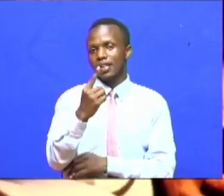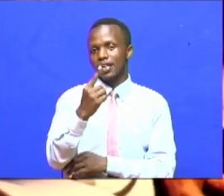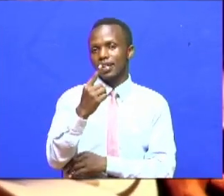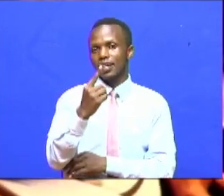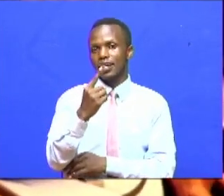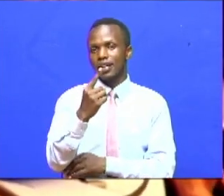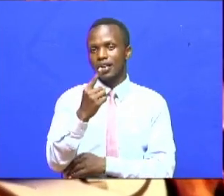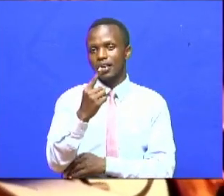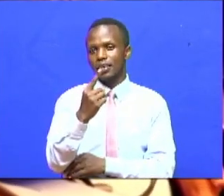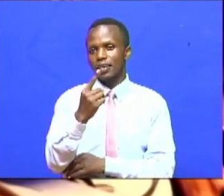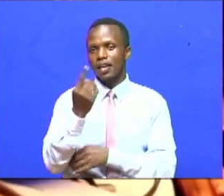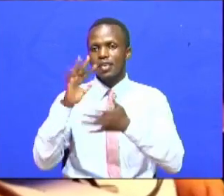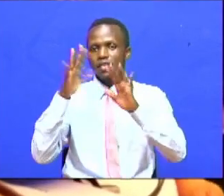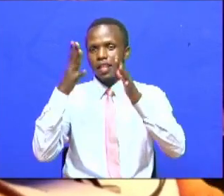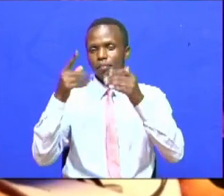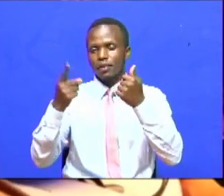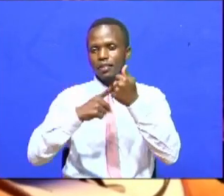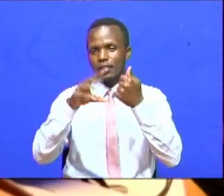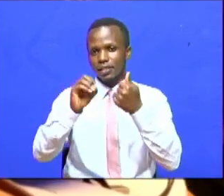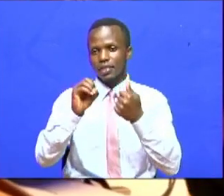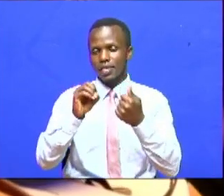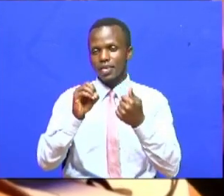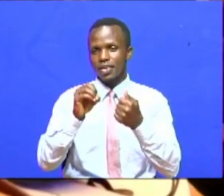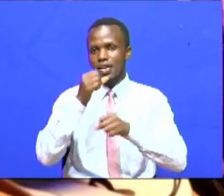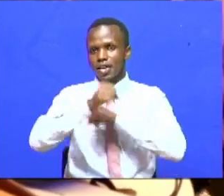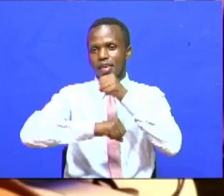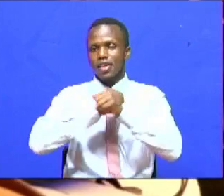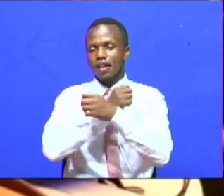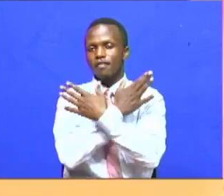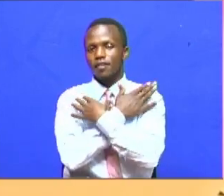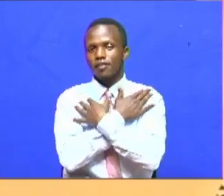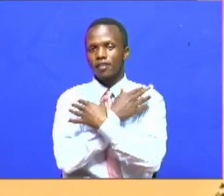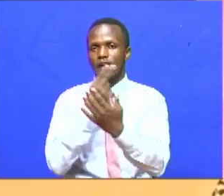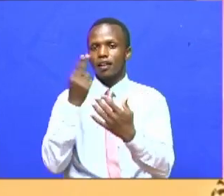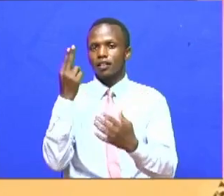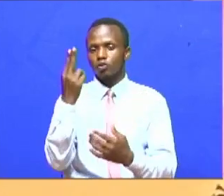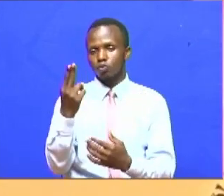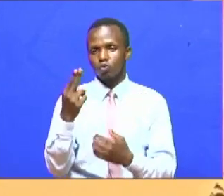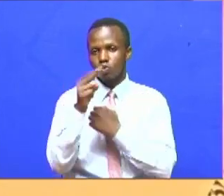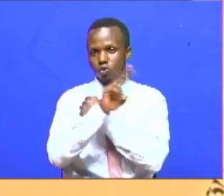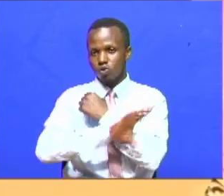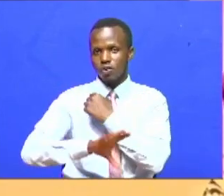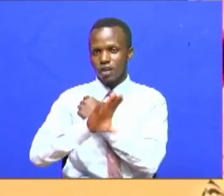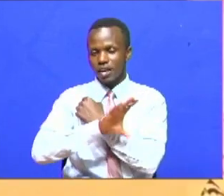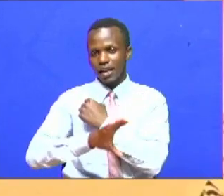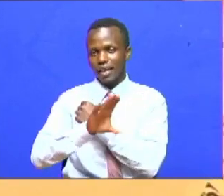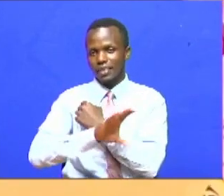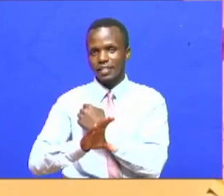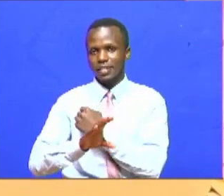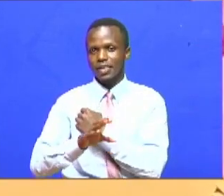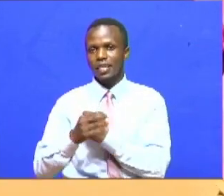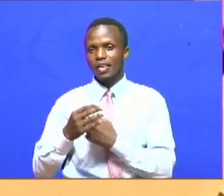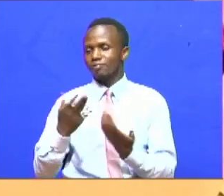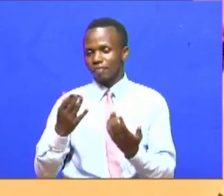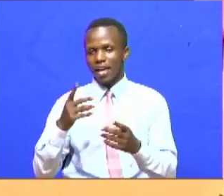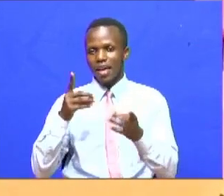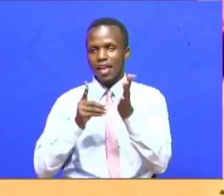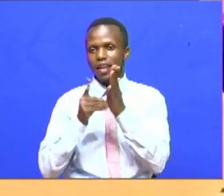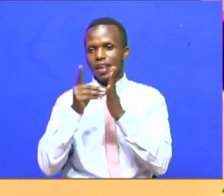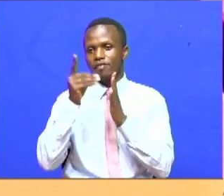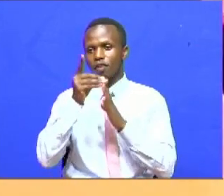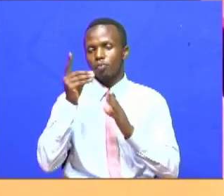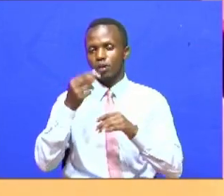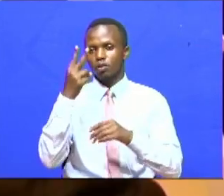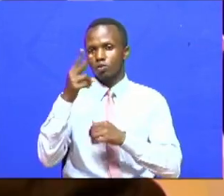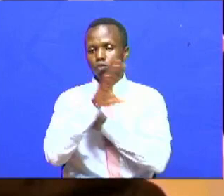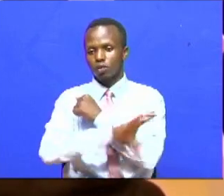reception marking 60 years of friendship between the two nations, acknowledged the differences between the two countries but emphasized